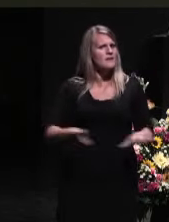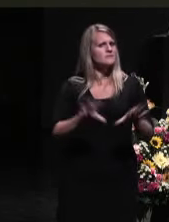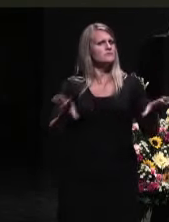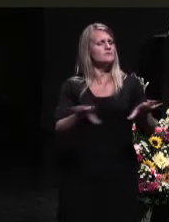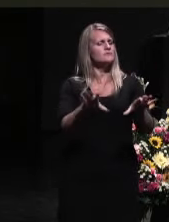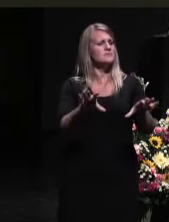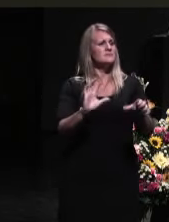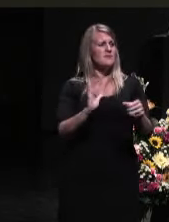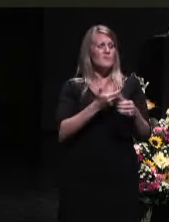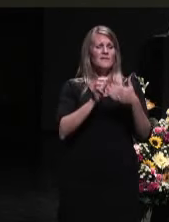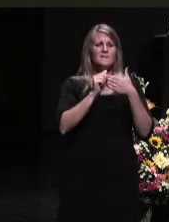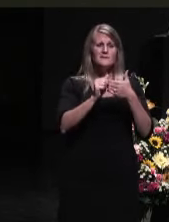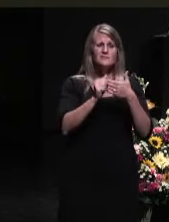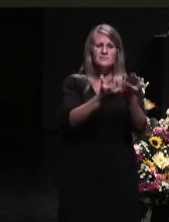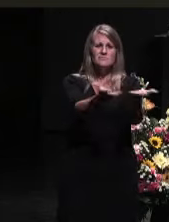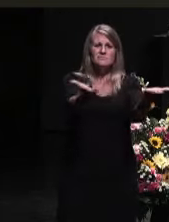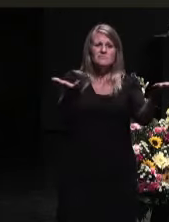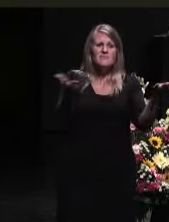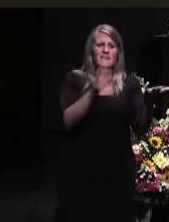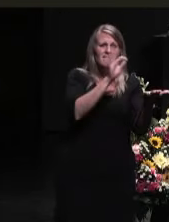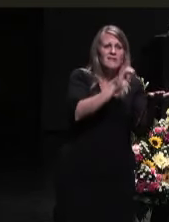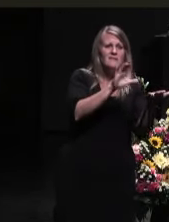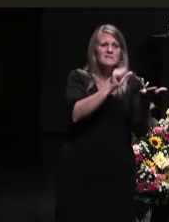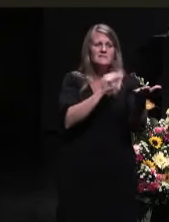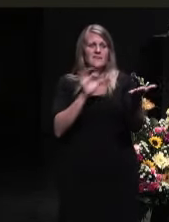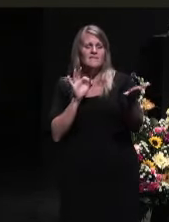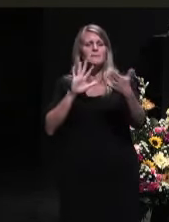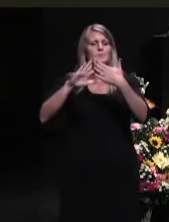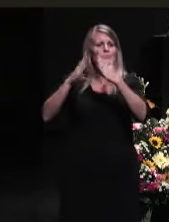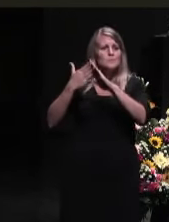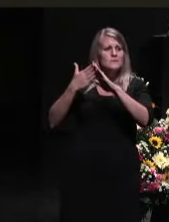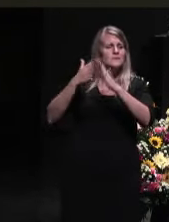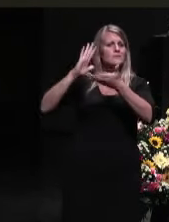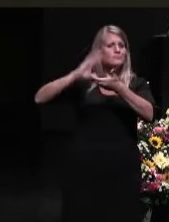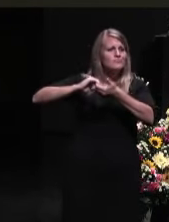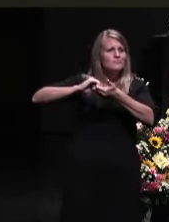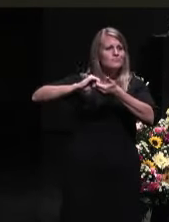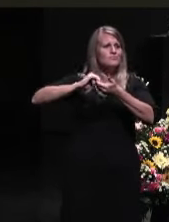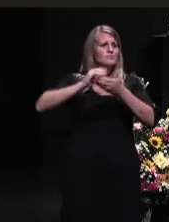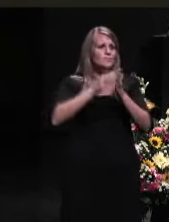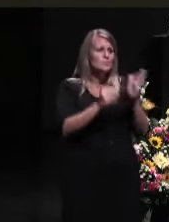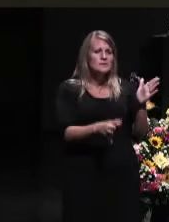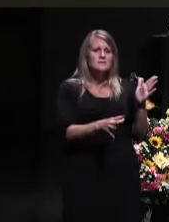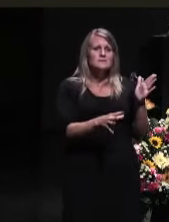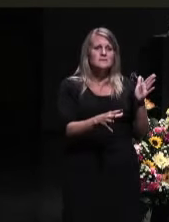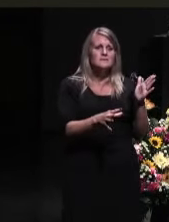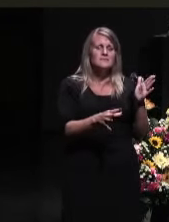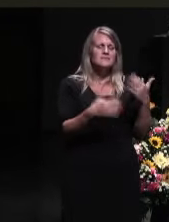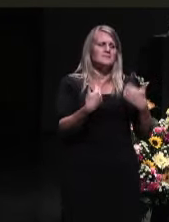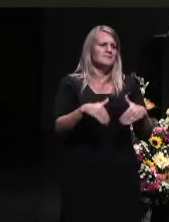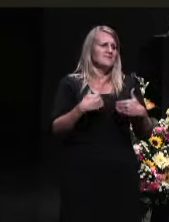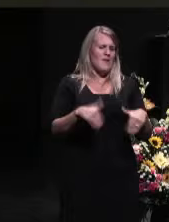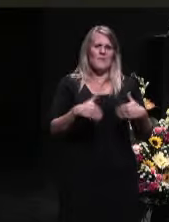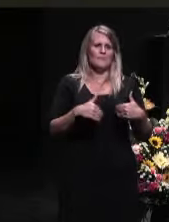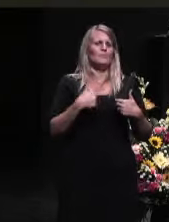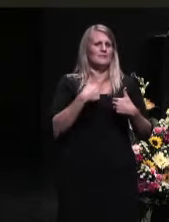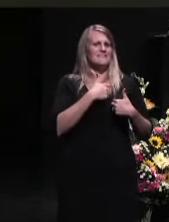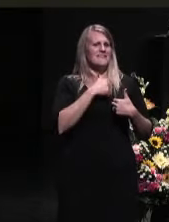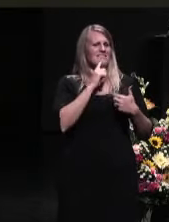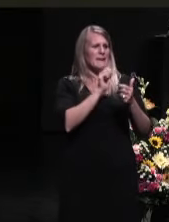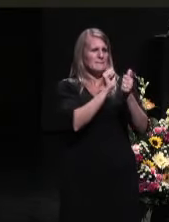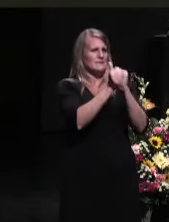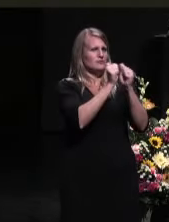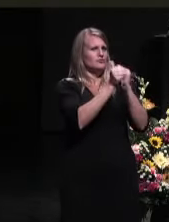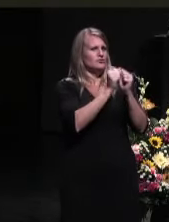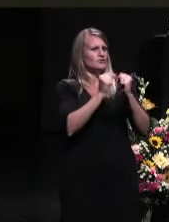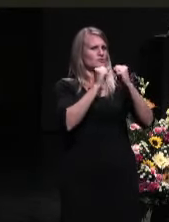our leadership, our faculty, staff, the community, the importance of our students. You give us that competitive advantage to continue to